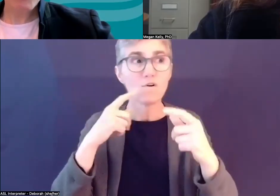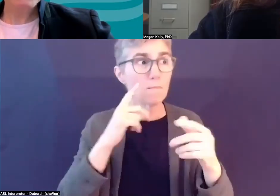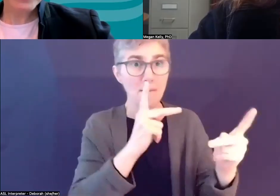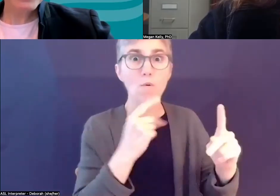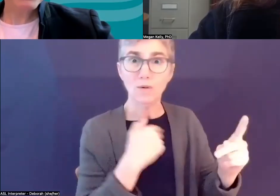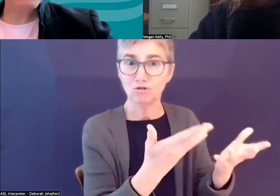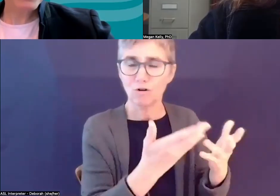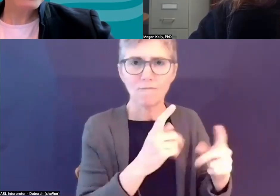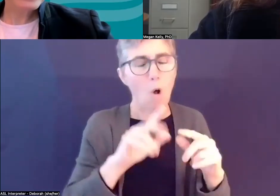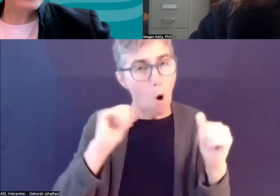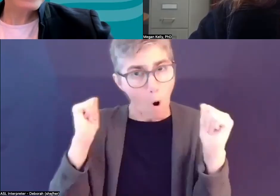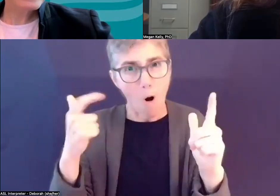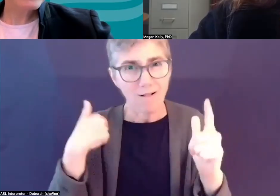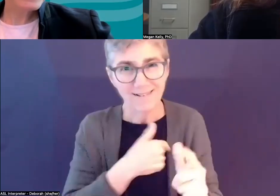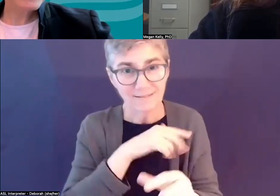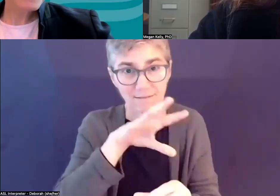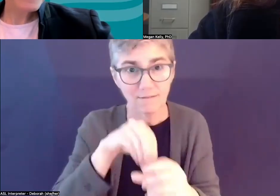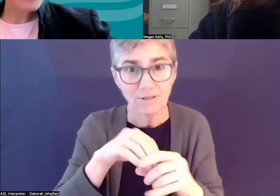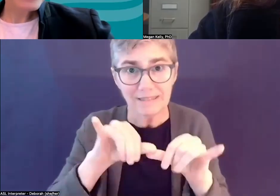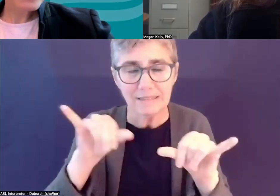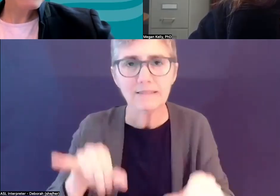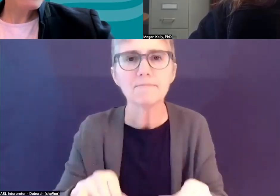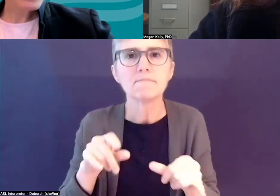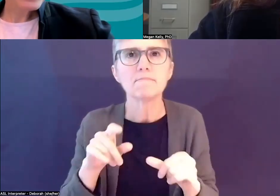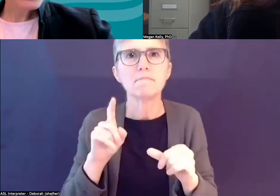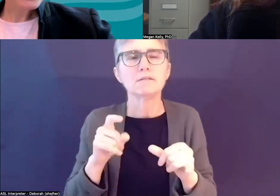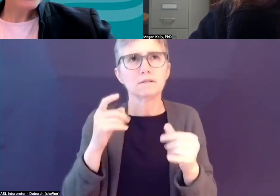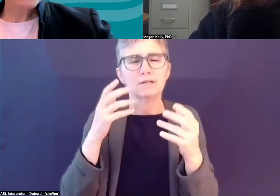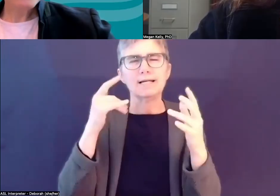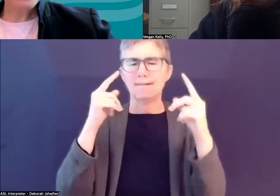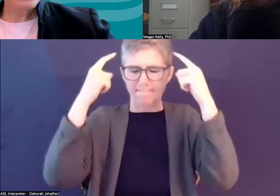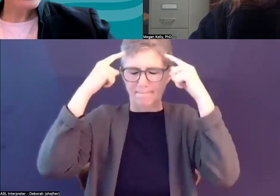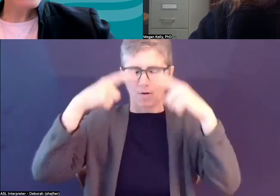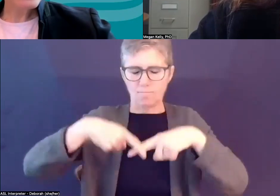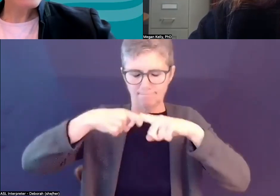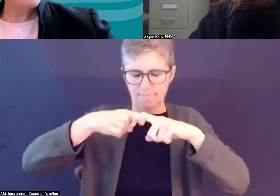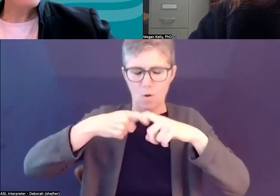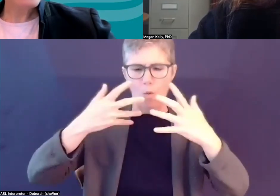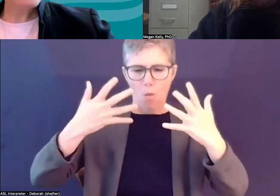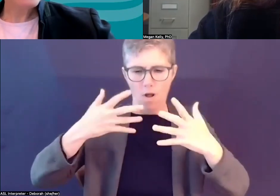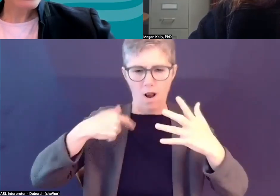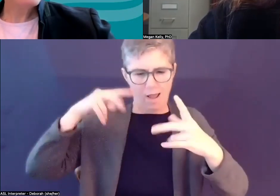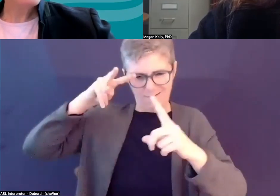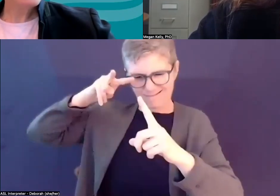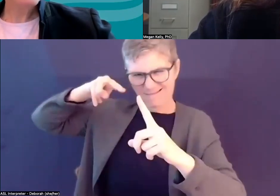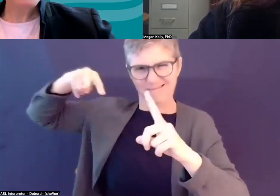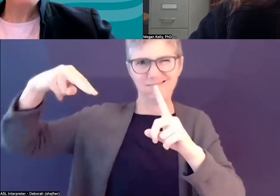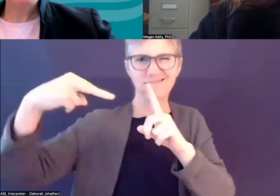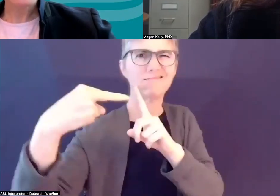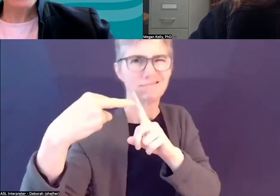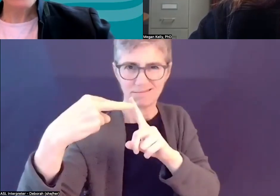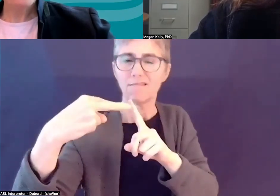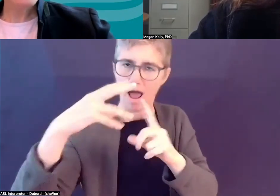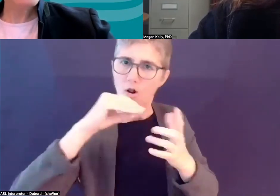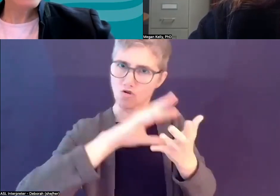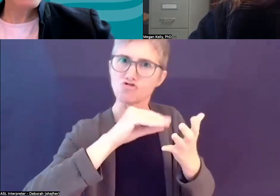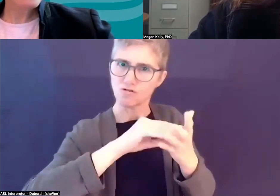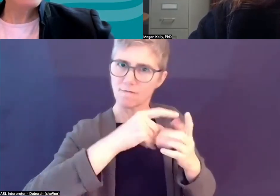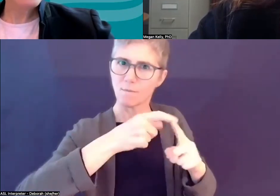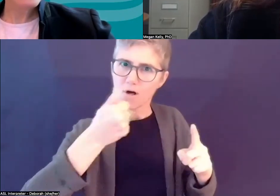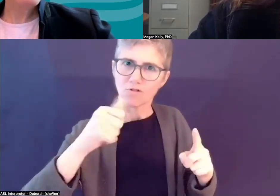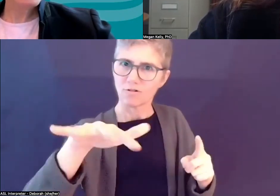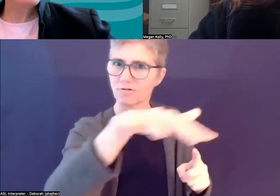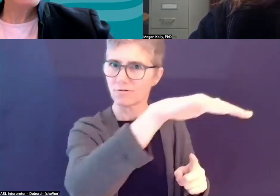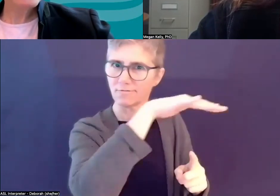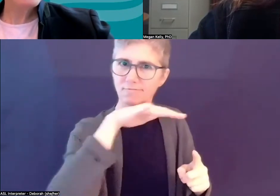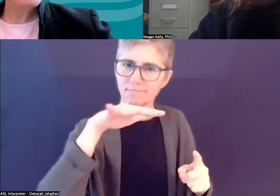but all of us were involved in these systems. So I think I learned from today and